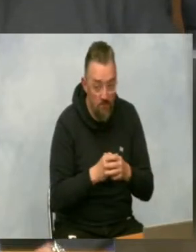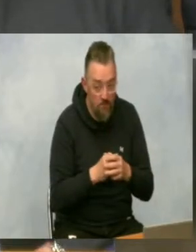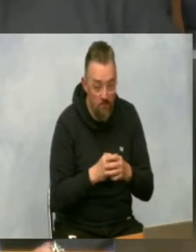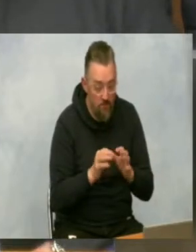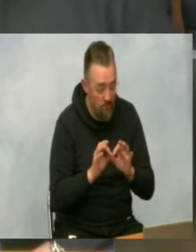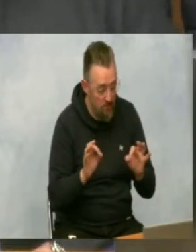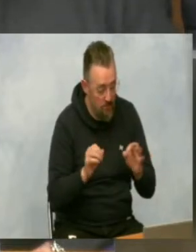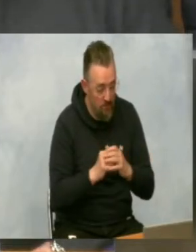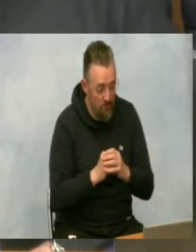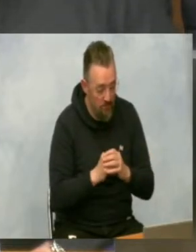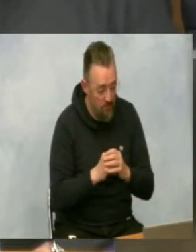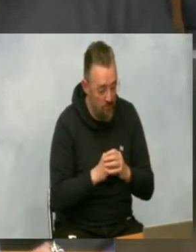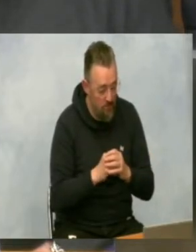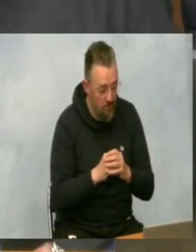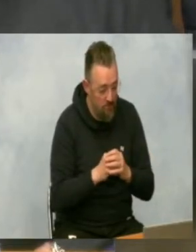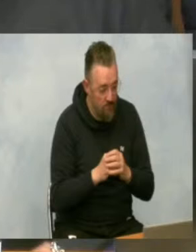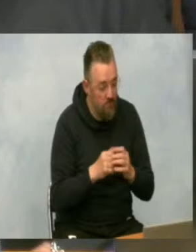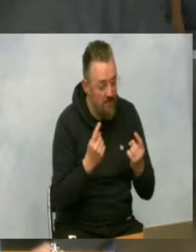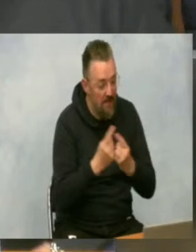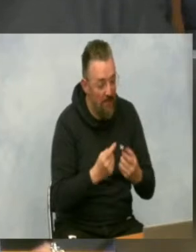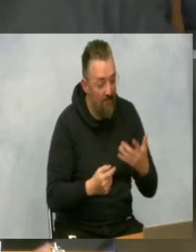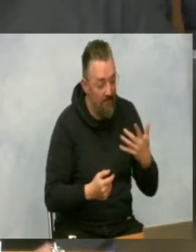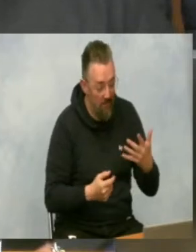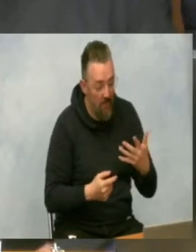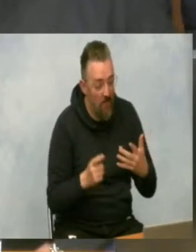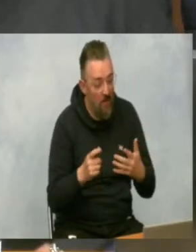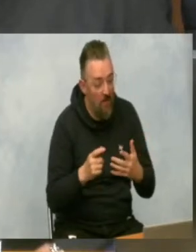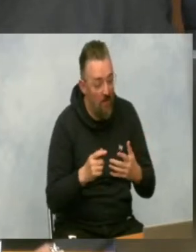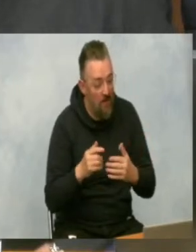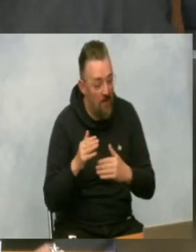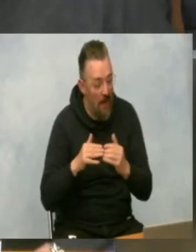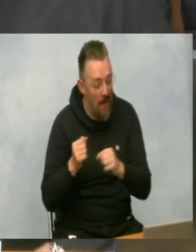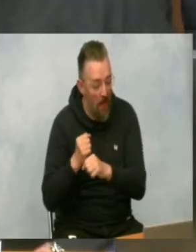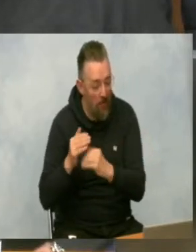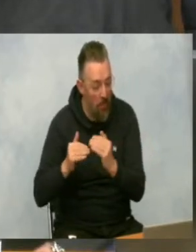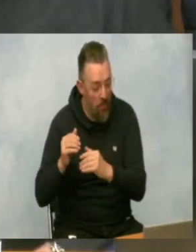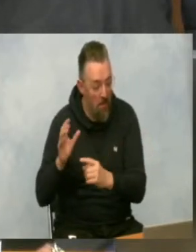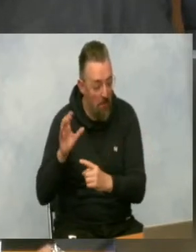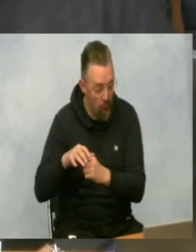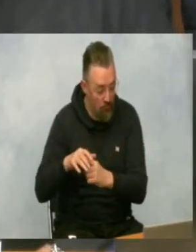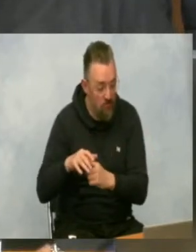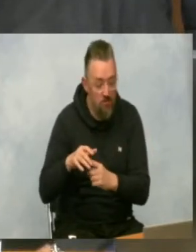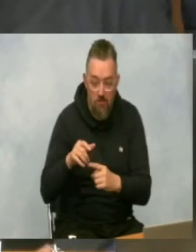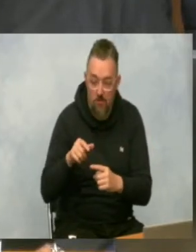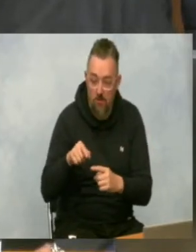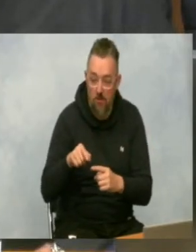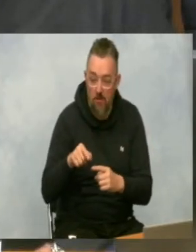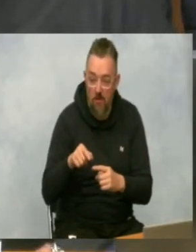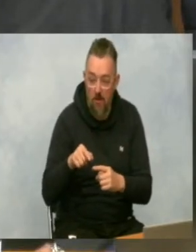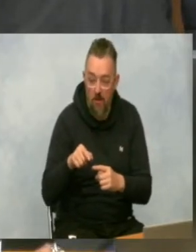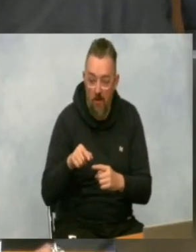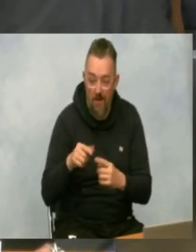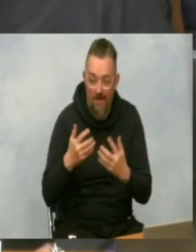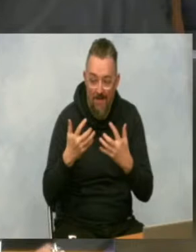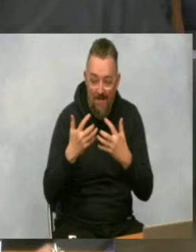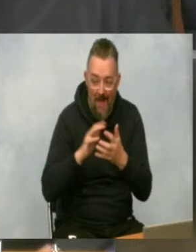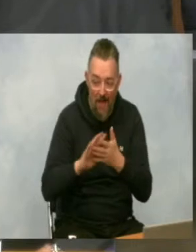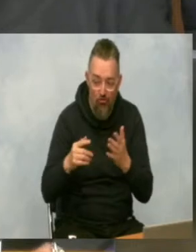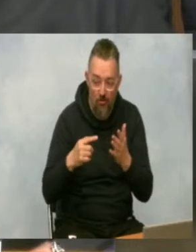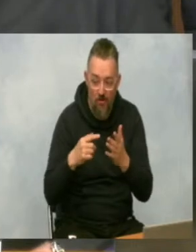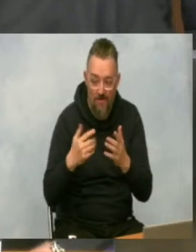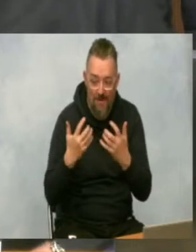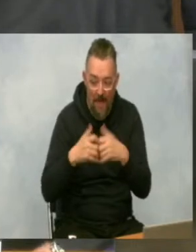Nope. Item 5 is the Capital Budget Monitoring 22-23 Housing and Technical Resources Housing